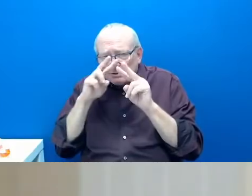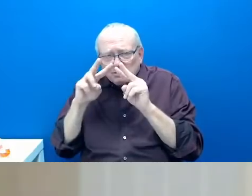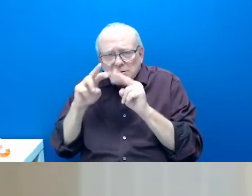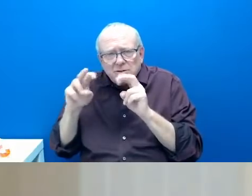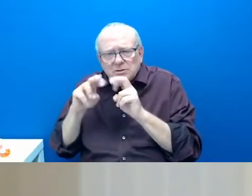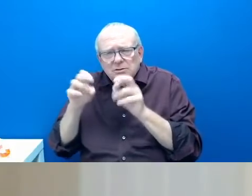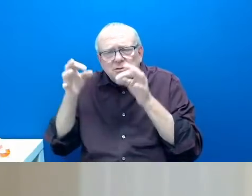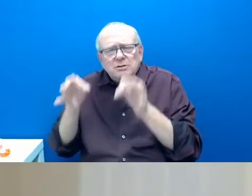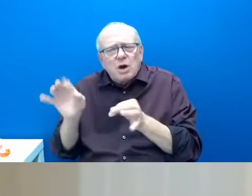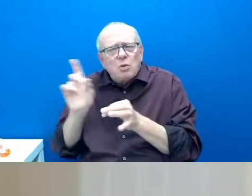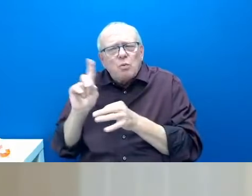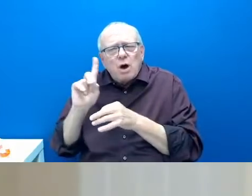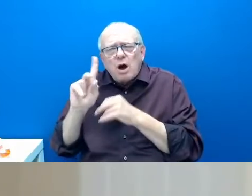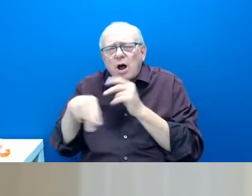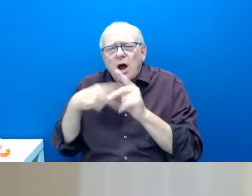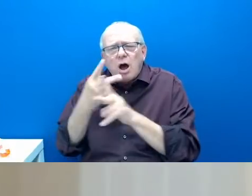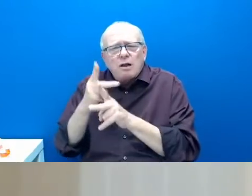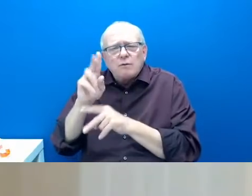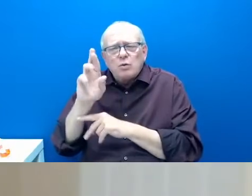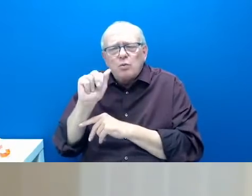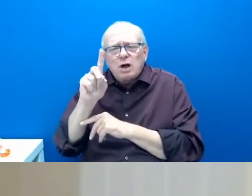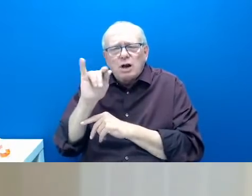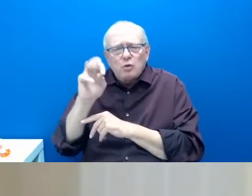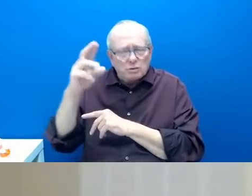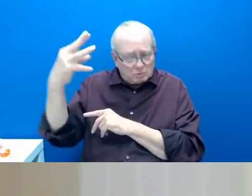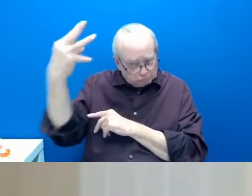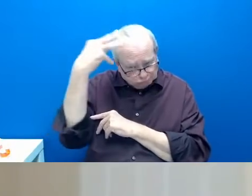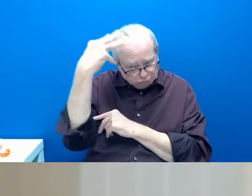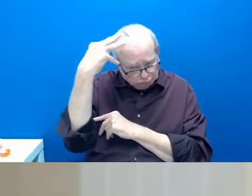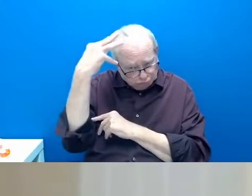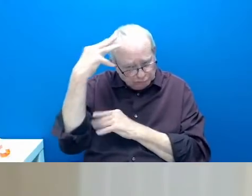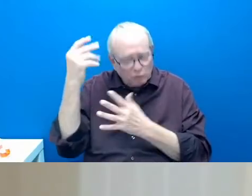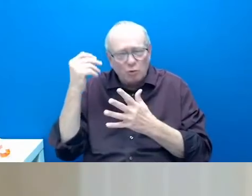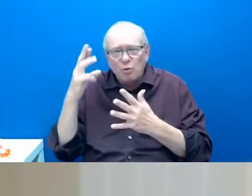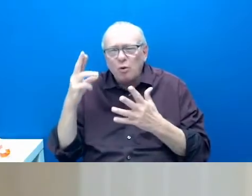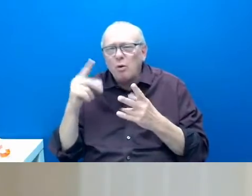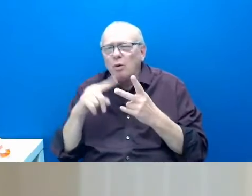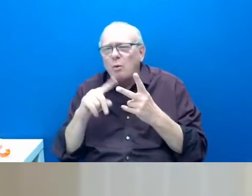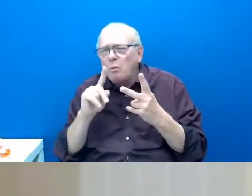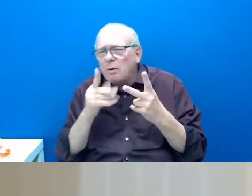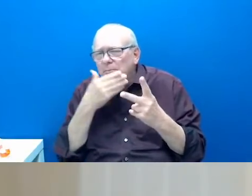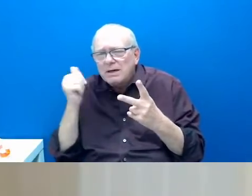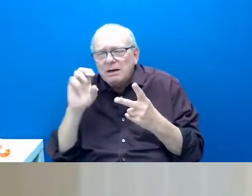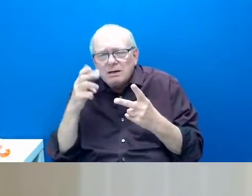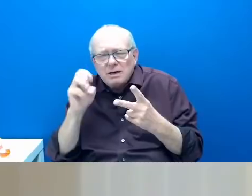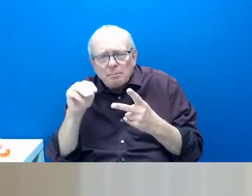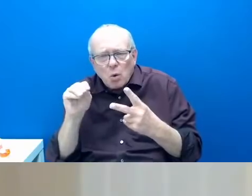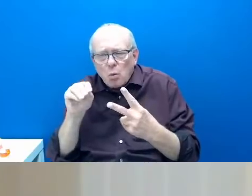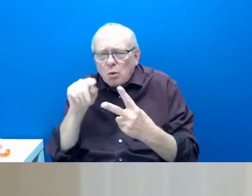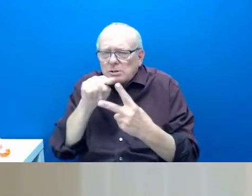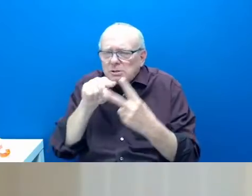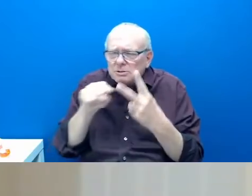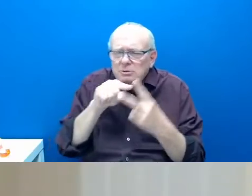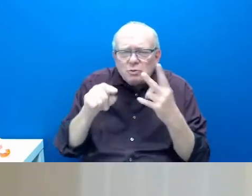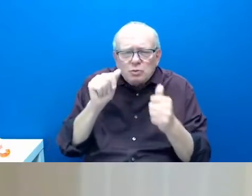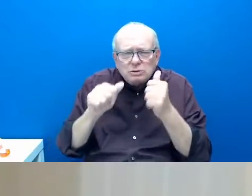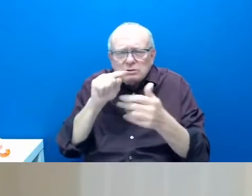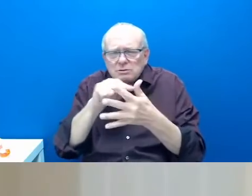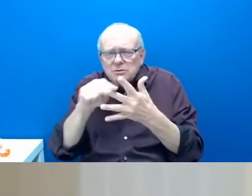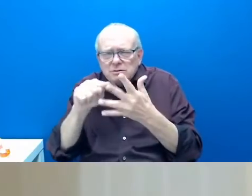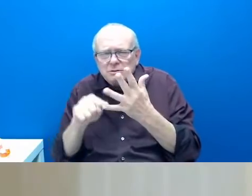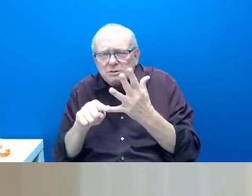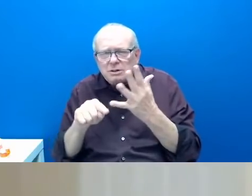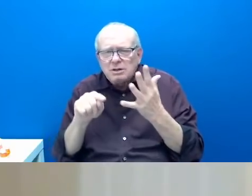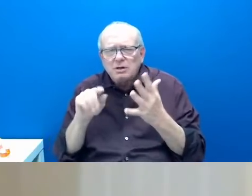treatments they can start me on. Certain brain cancers of different brain